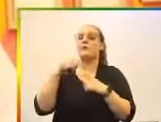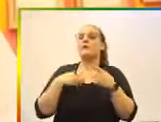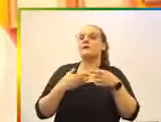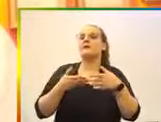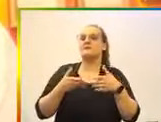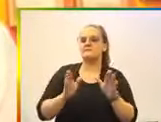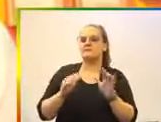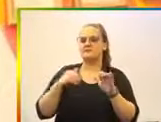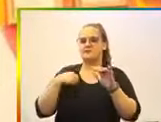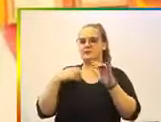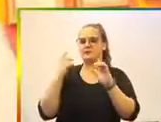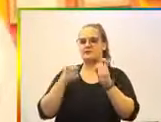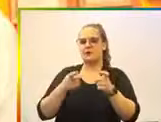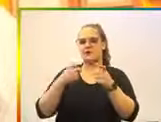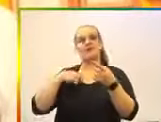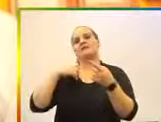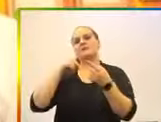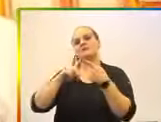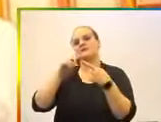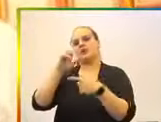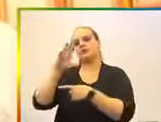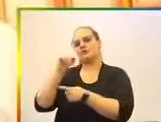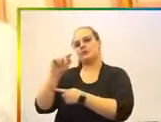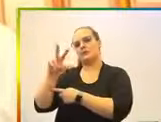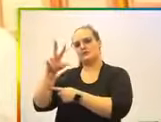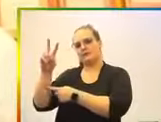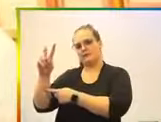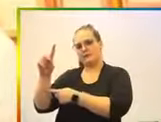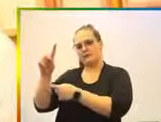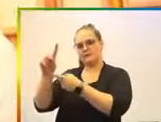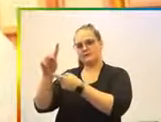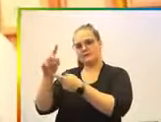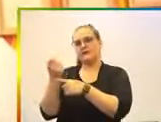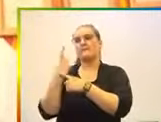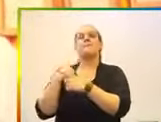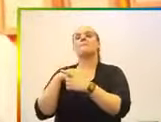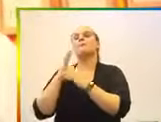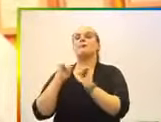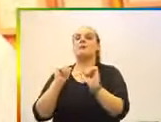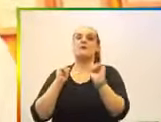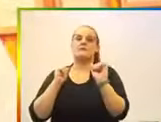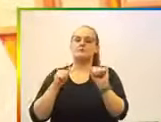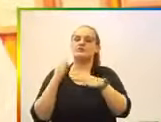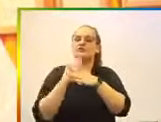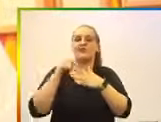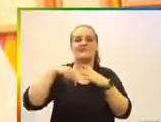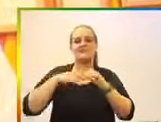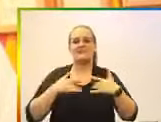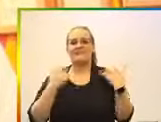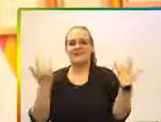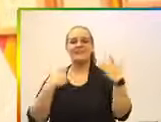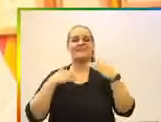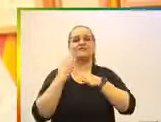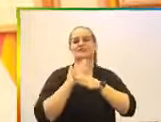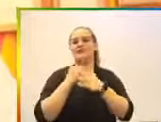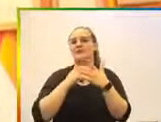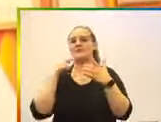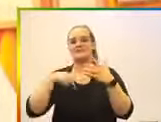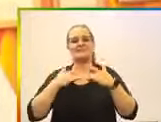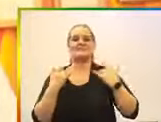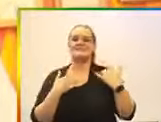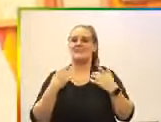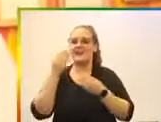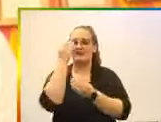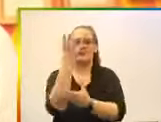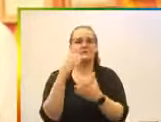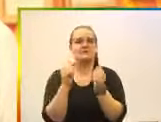please continue to share this event, share the opportunity to give and the exciting news about Inside Out with your friends and family, and